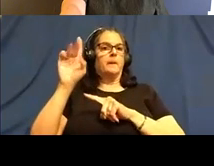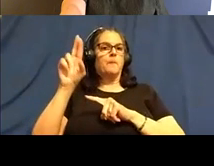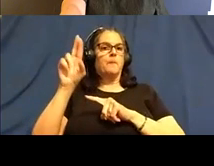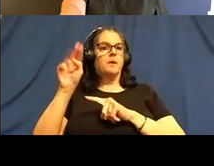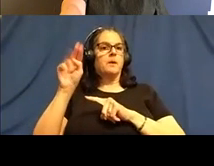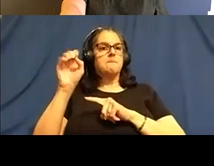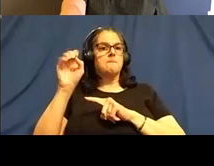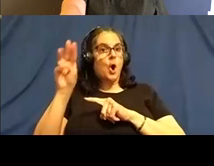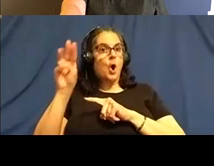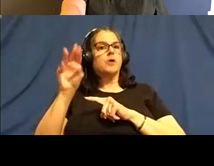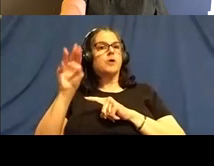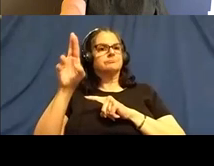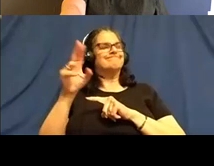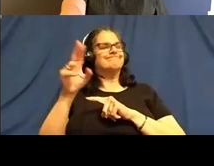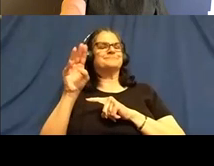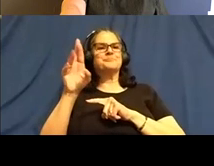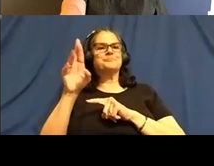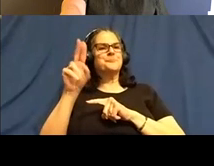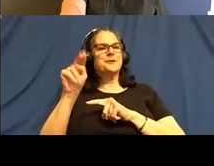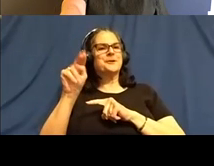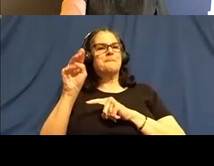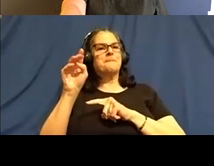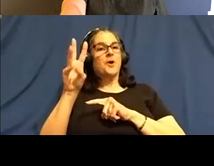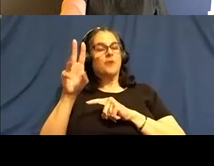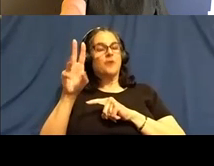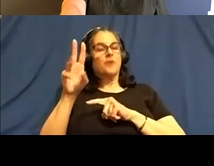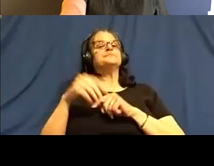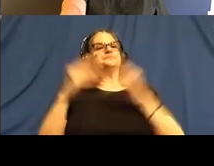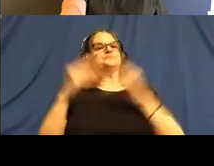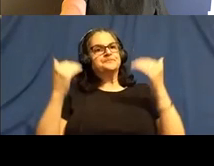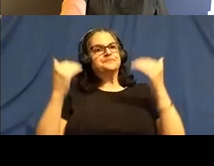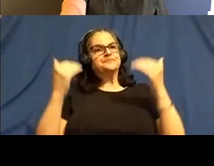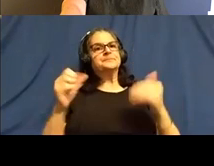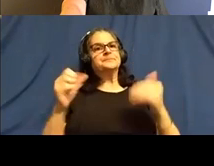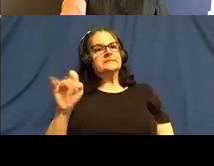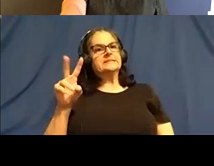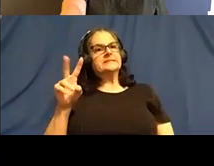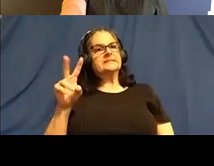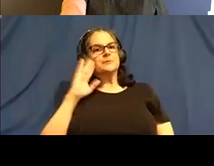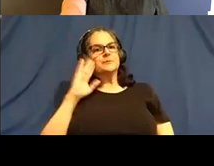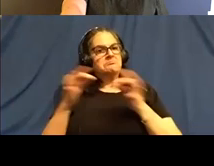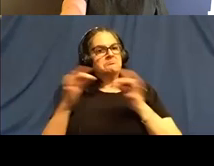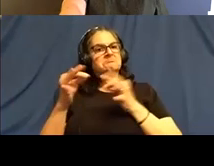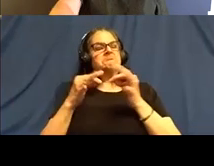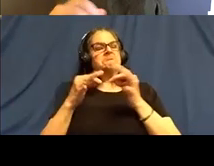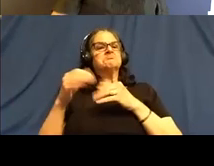a senior manager for the RPM project. He'll be talking about construction progress and impacts that are